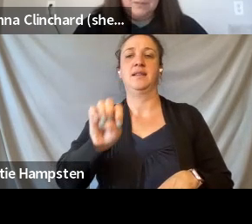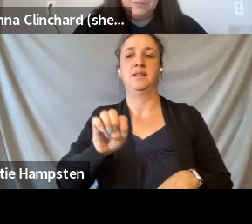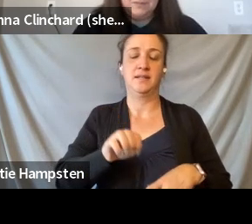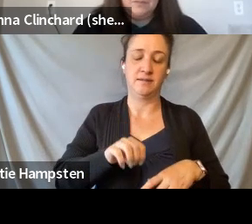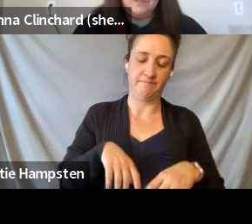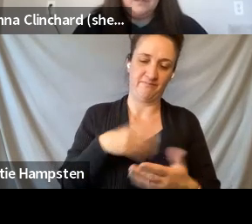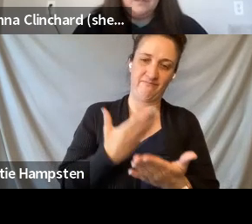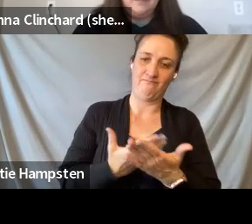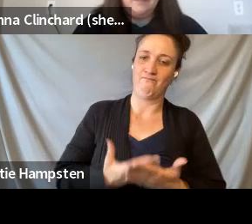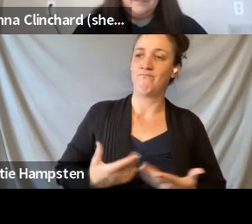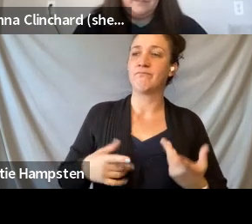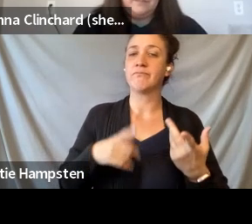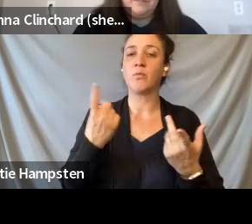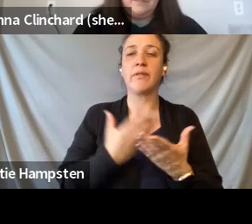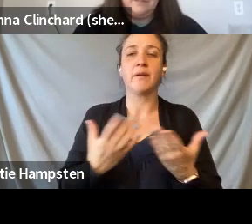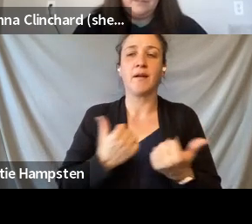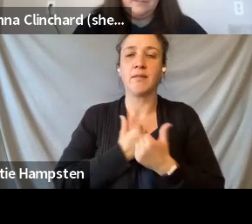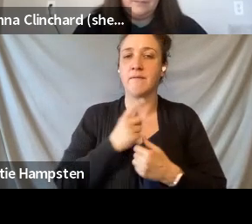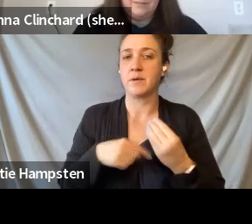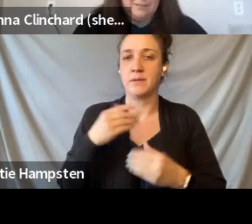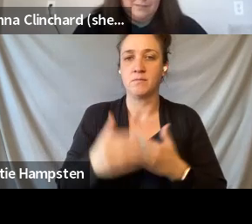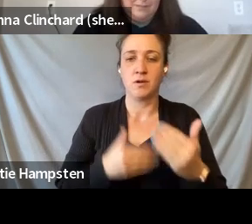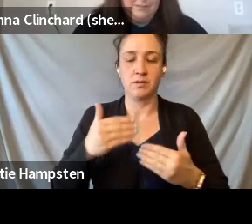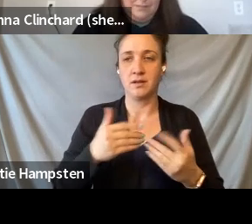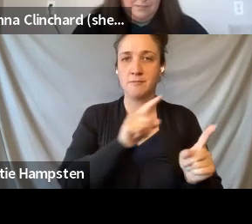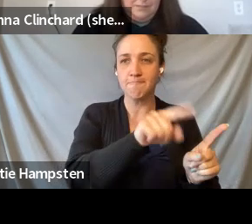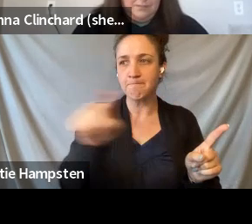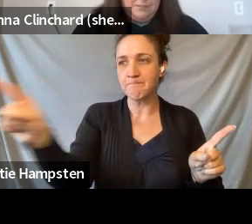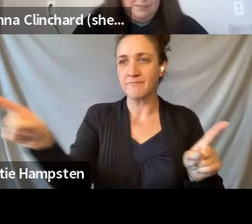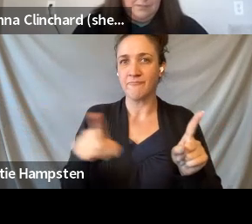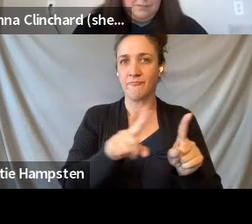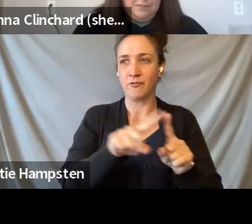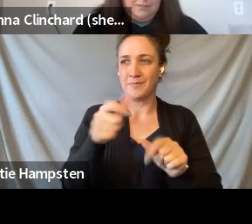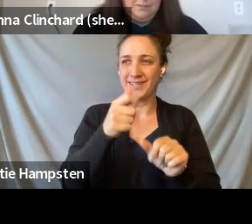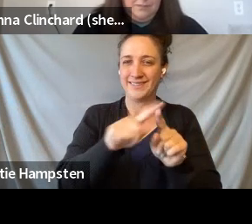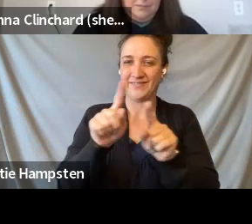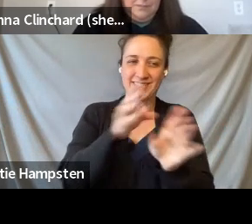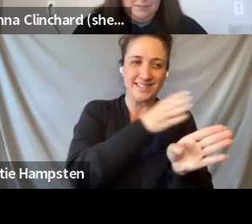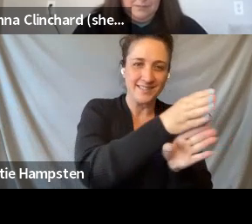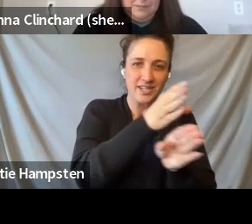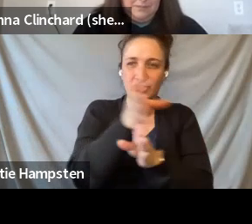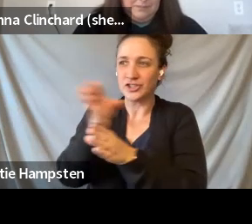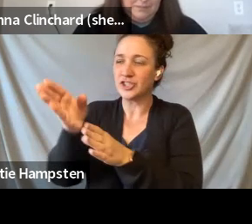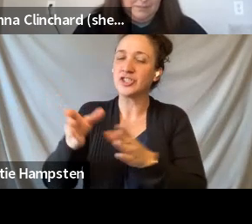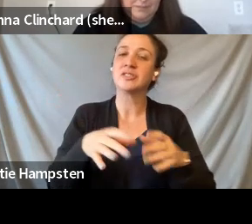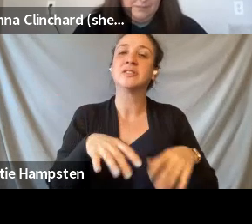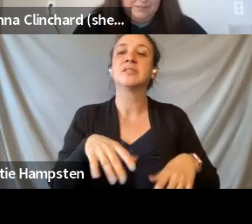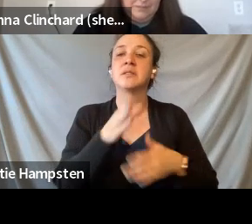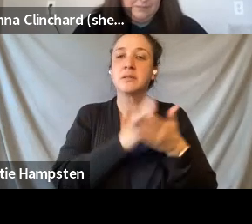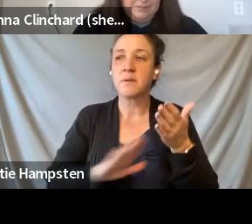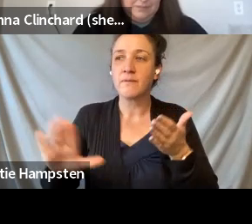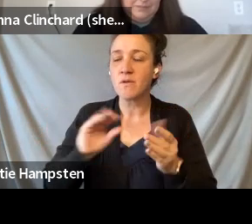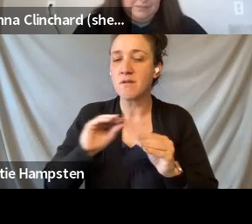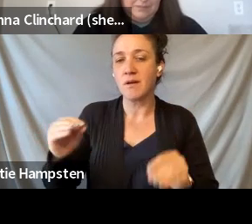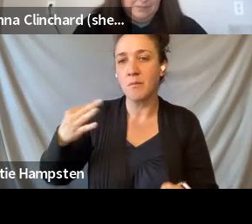this process was all of the rest of you from so many different sectors, and some of y'all's nonprofits that I had